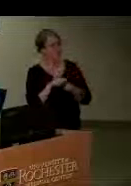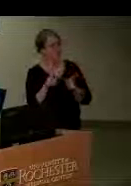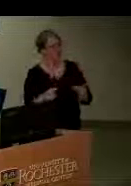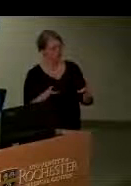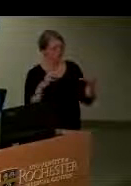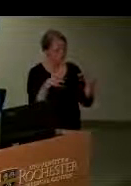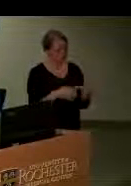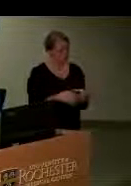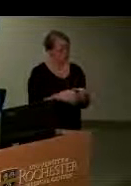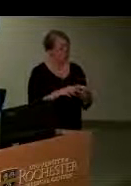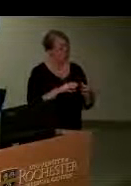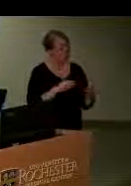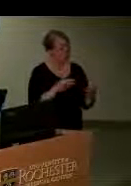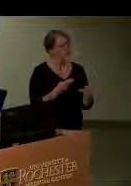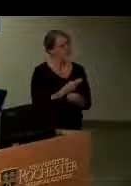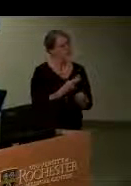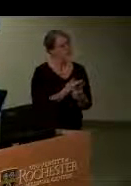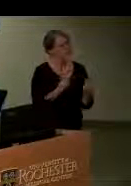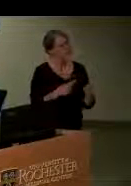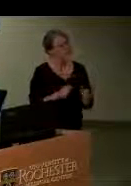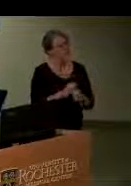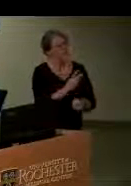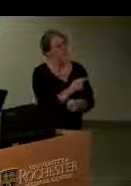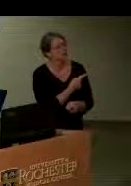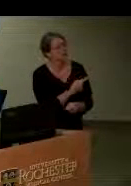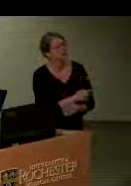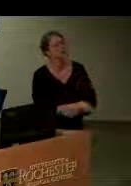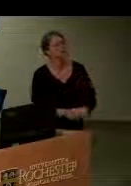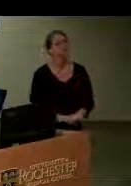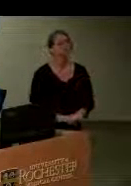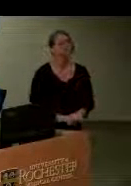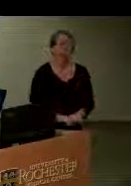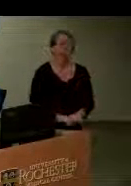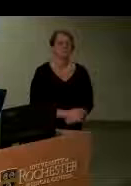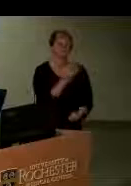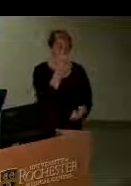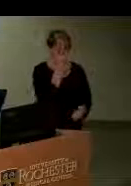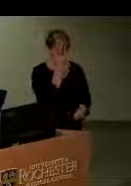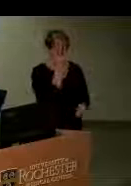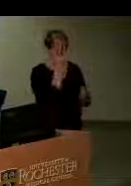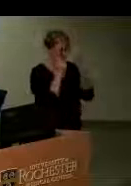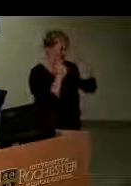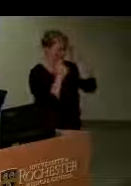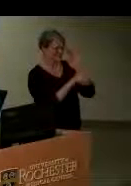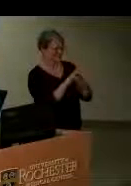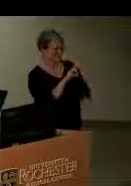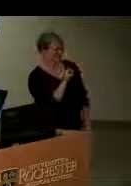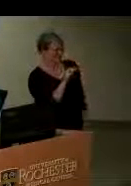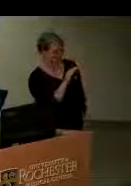to figure out what was going on with the patient. So I said to him, Reese,